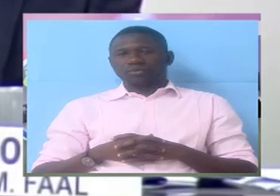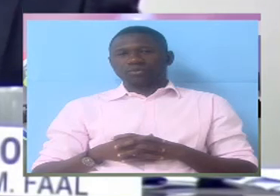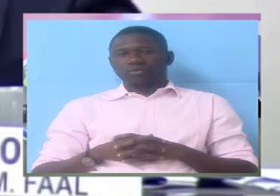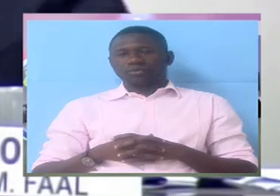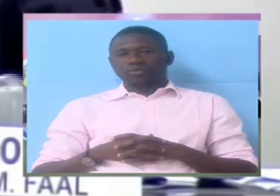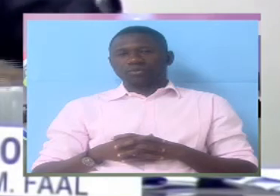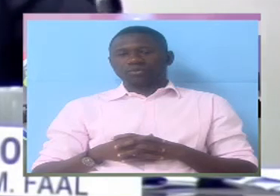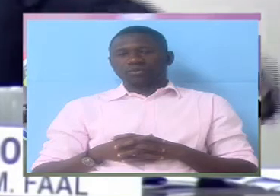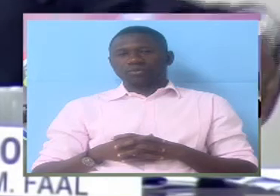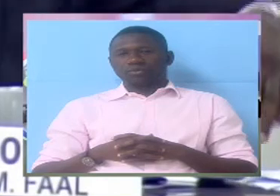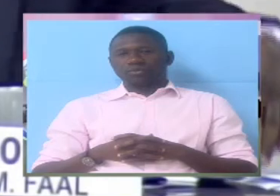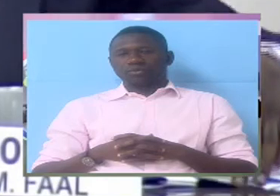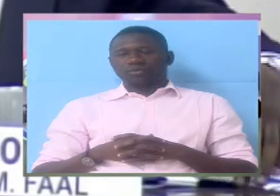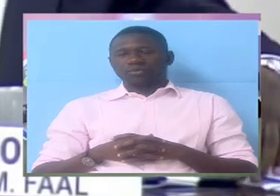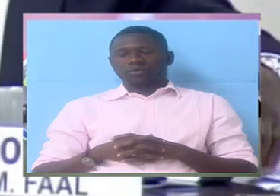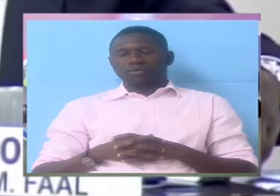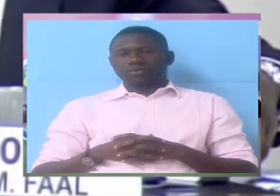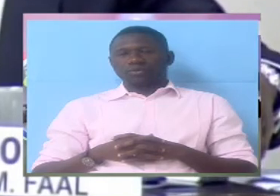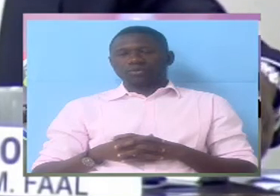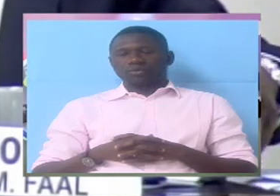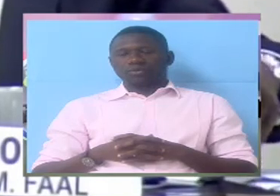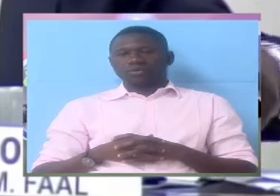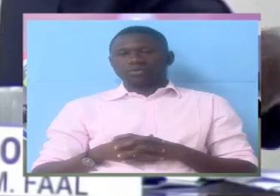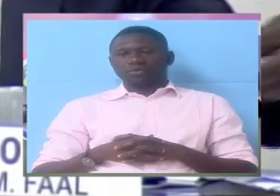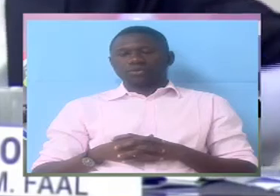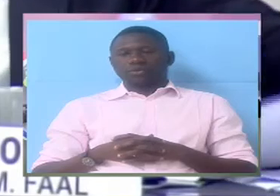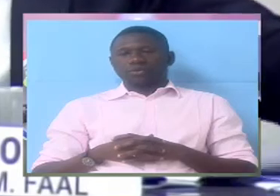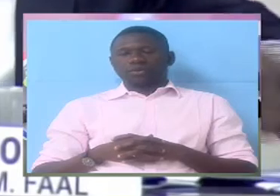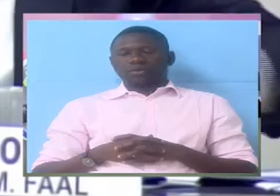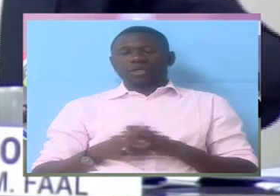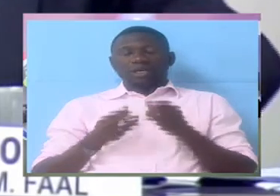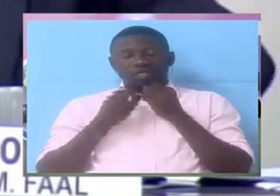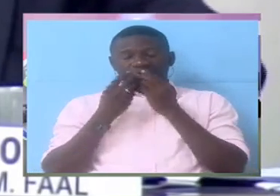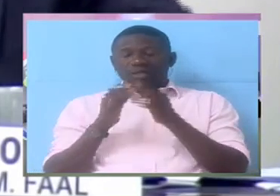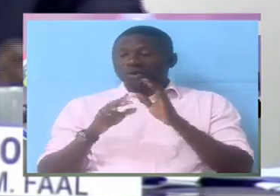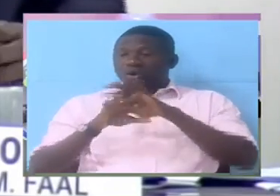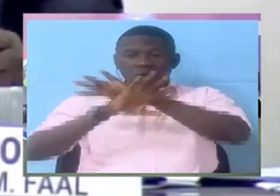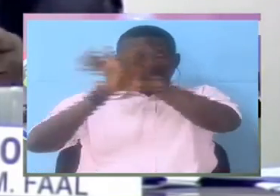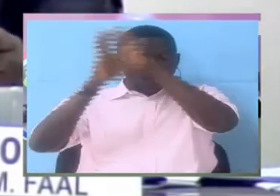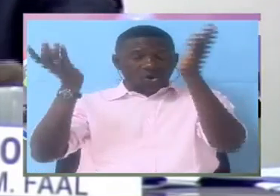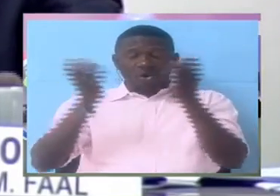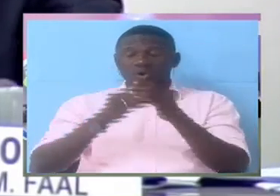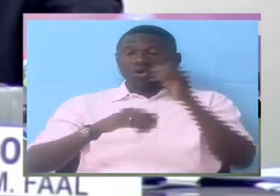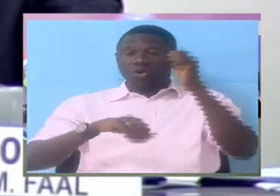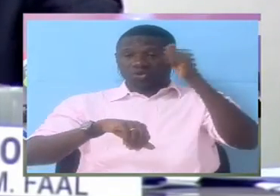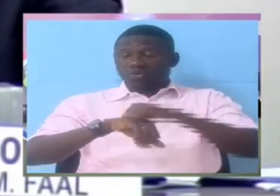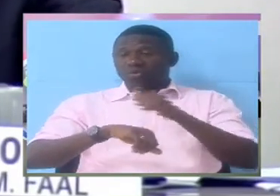In all the tortures that we have talked about, ajire yalu menu be nge foja